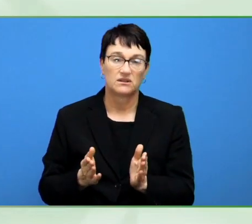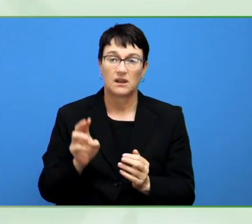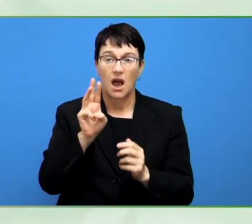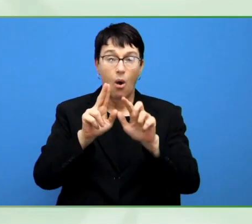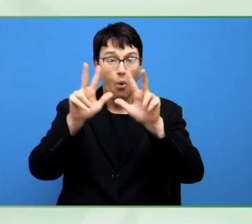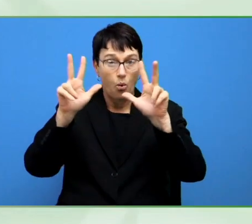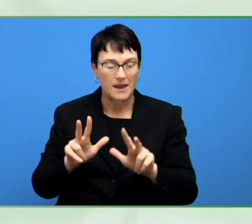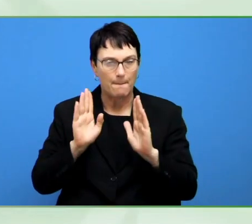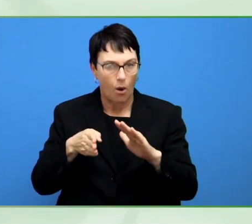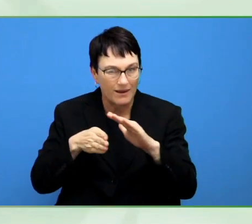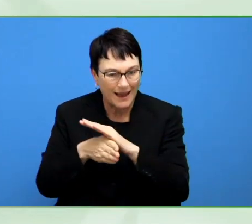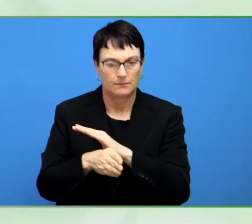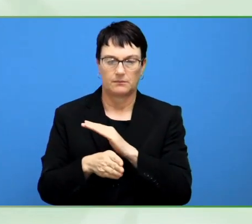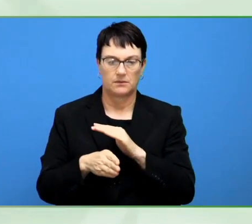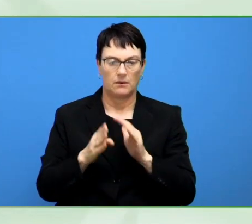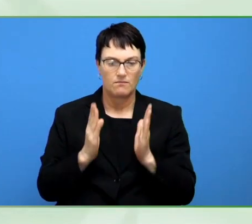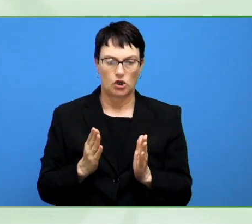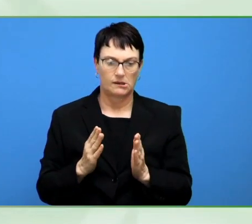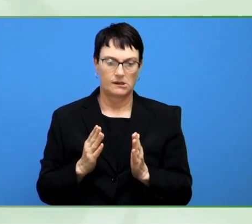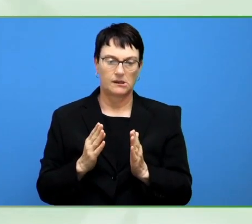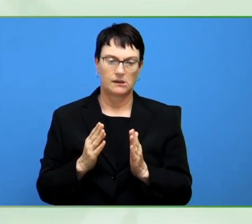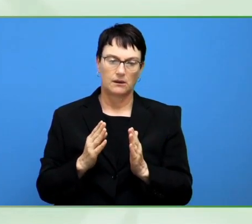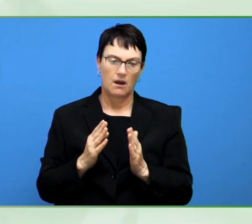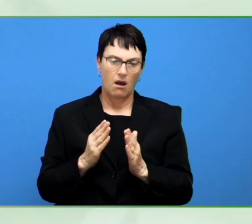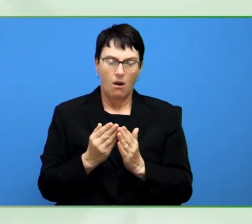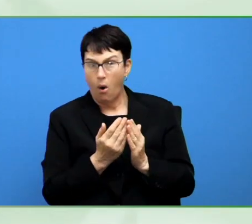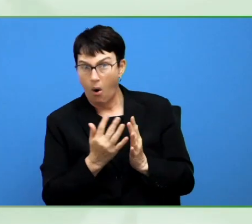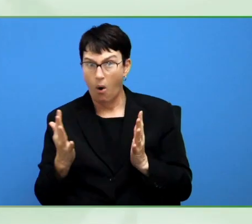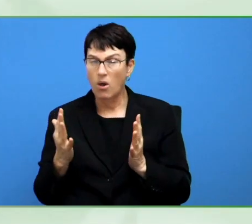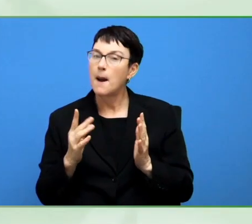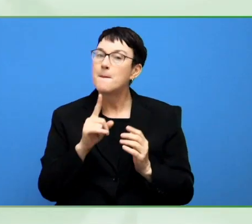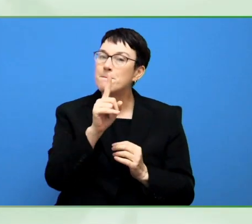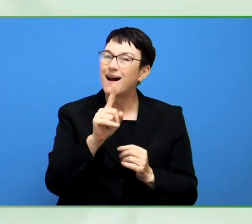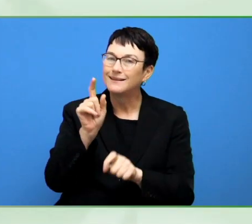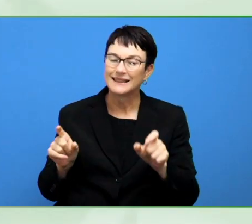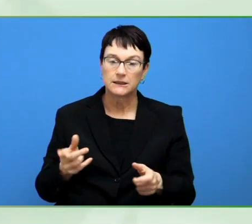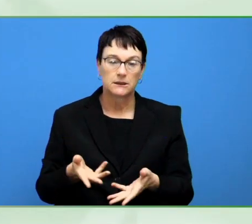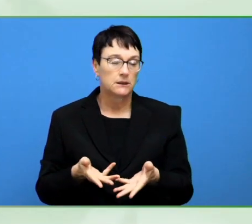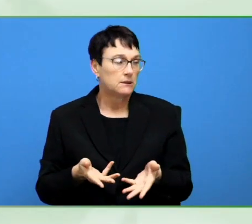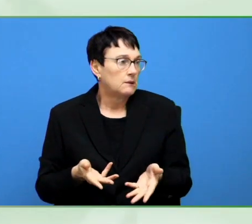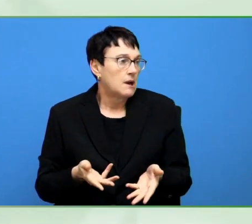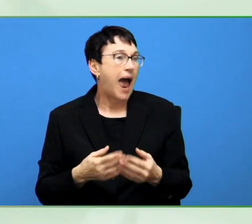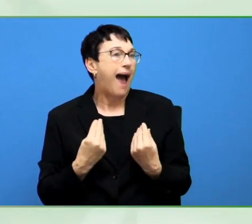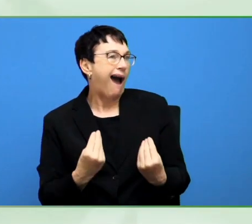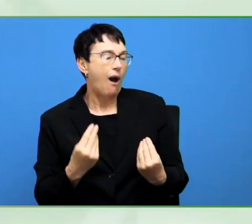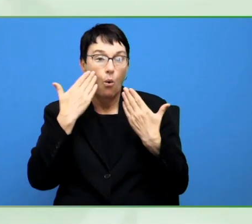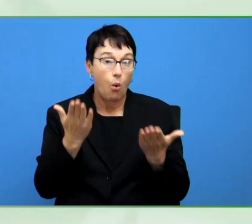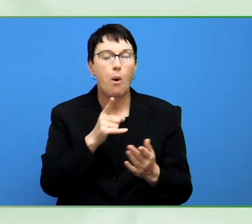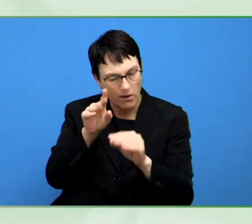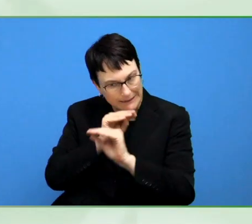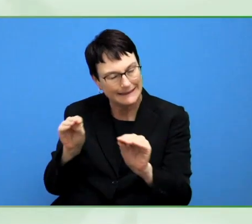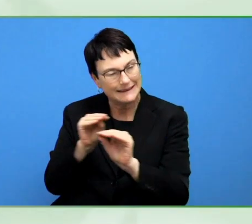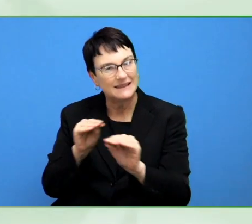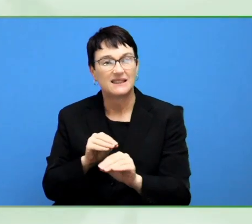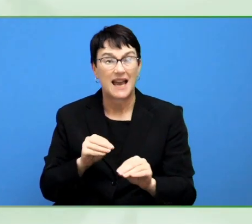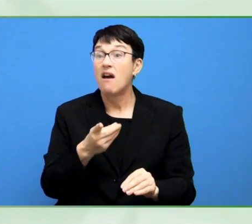do not highlight the importance of developing those skills, it will be very difficult and very expensive to make